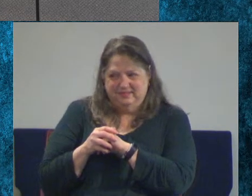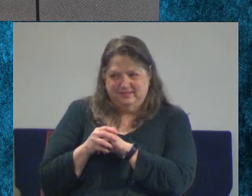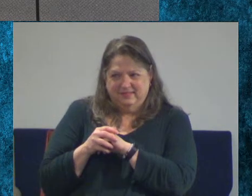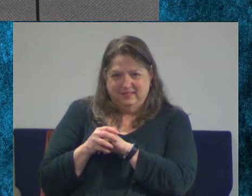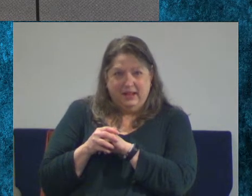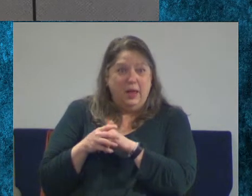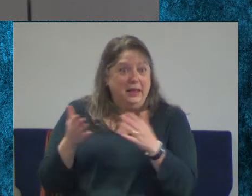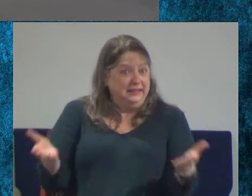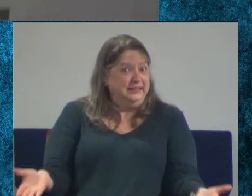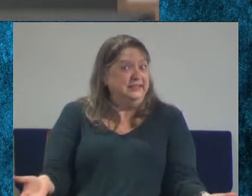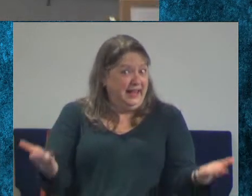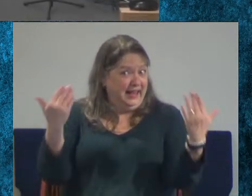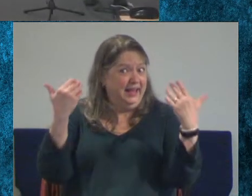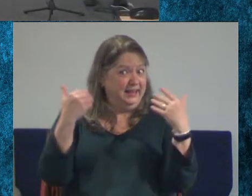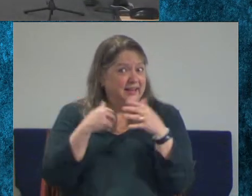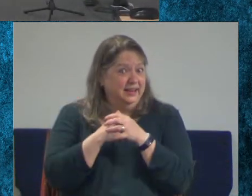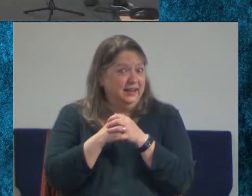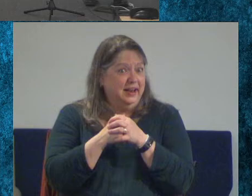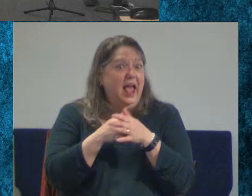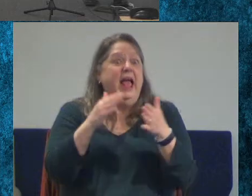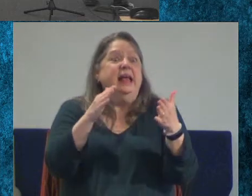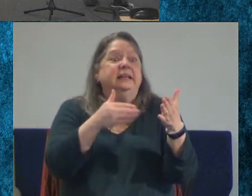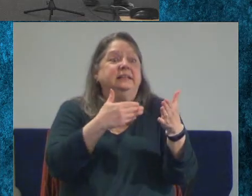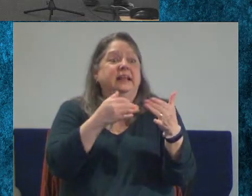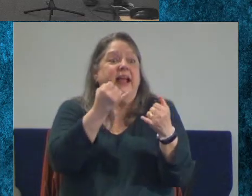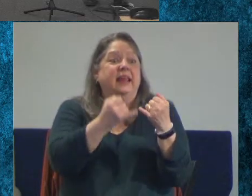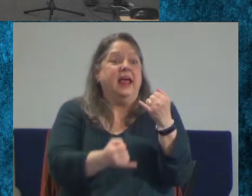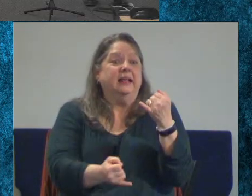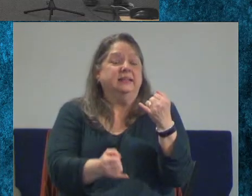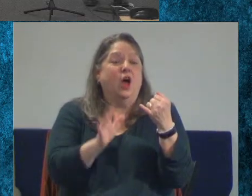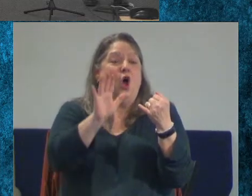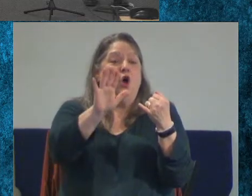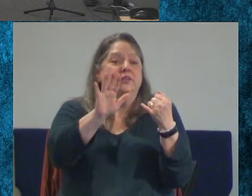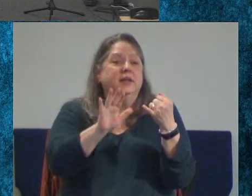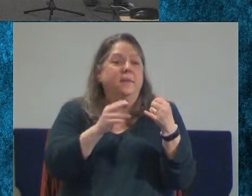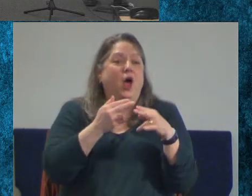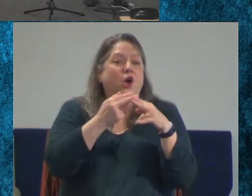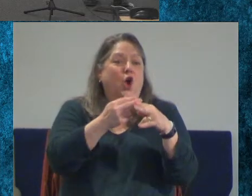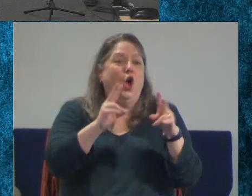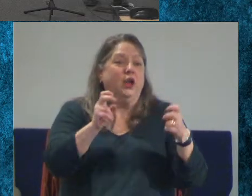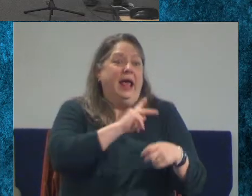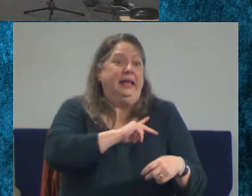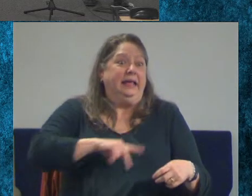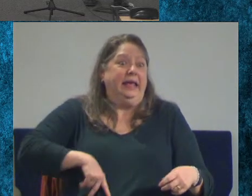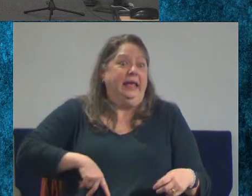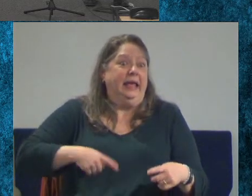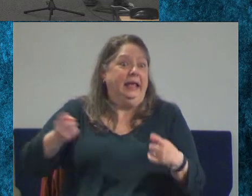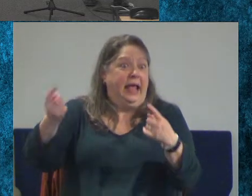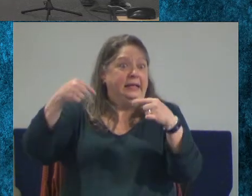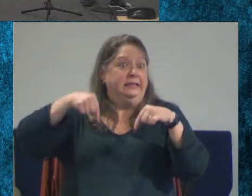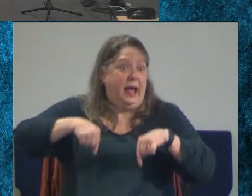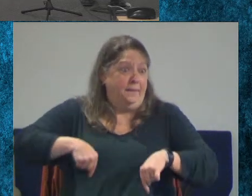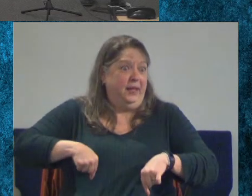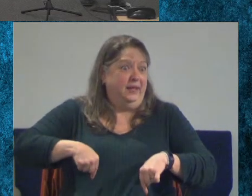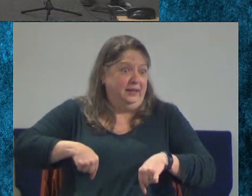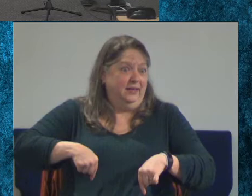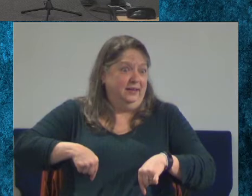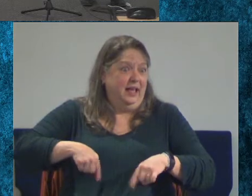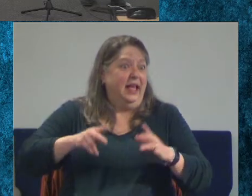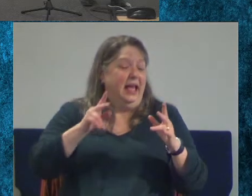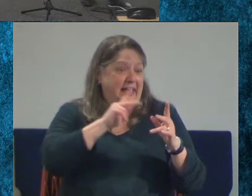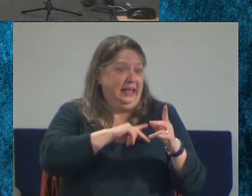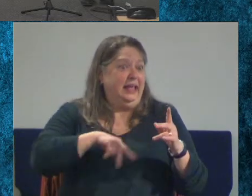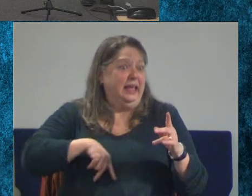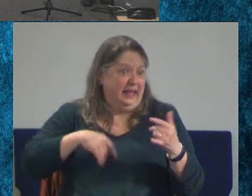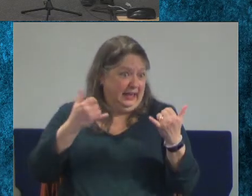I'll have you stand. Awesome song called "The King is Coming," and we're going to sing the chorus. The chorus,